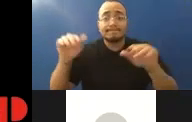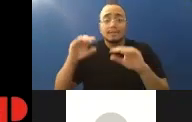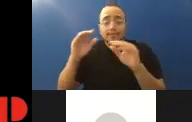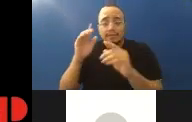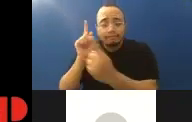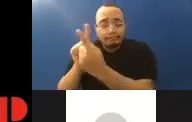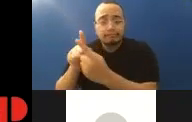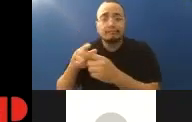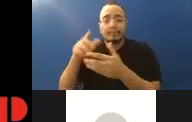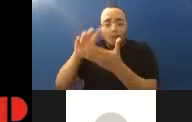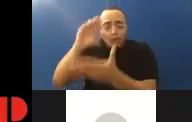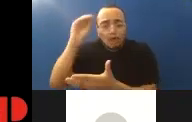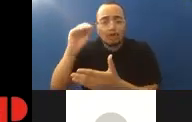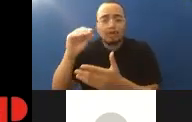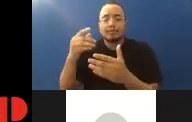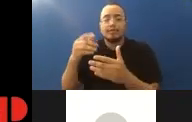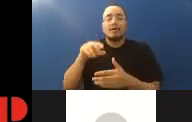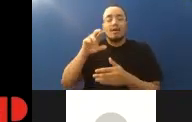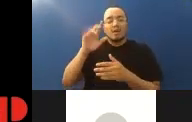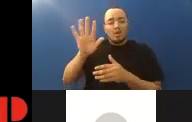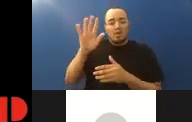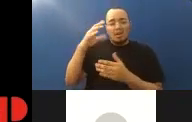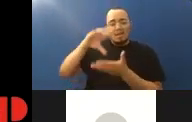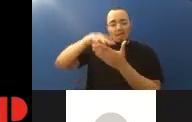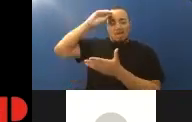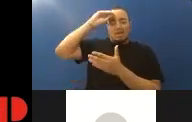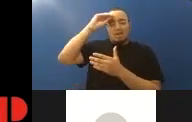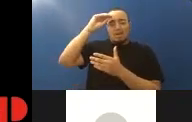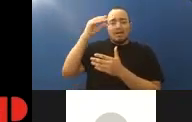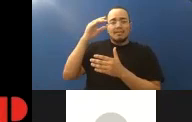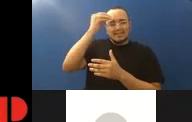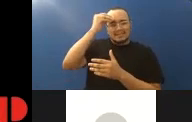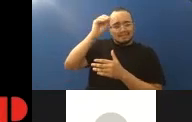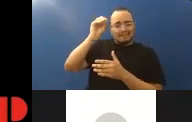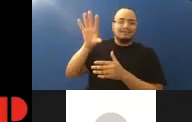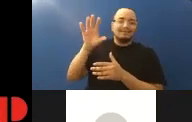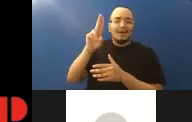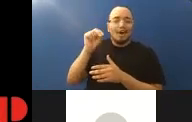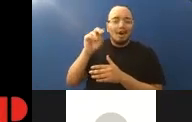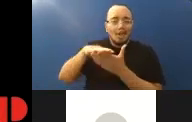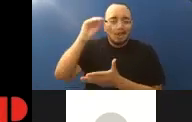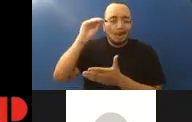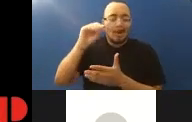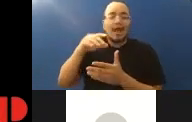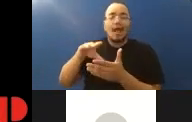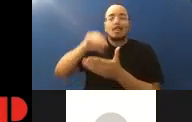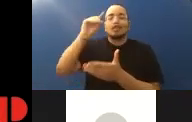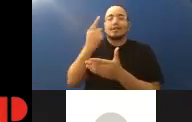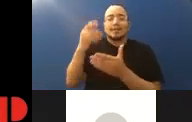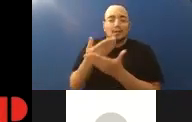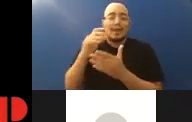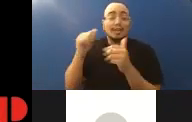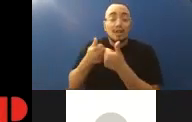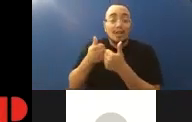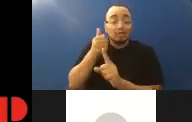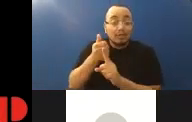been taught and learn something new. If you can learn something, that means you can also unlearn it and challenge yourself and ask questions.